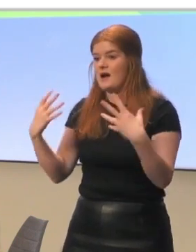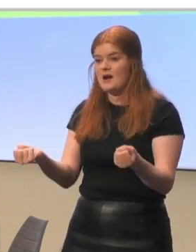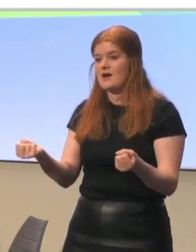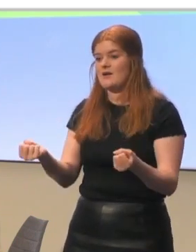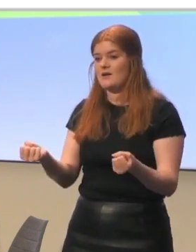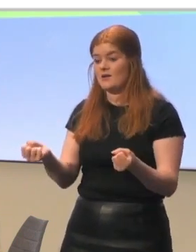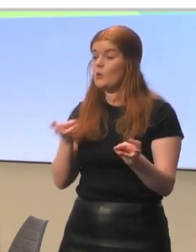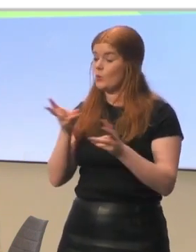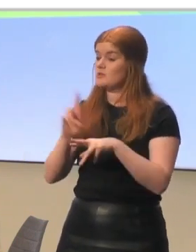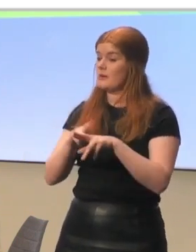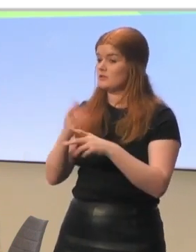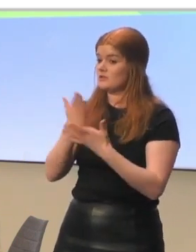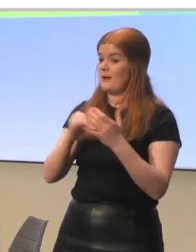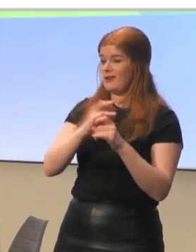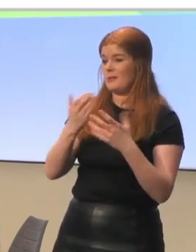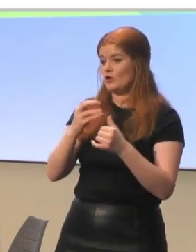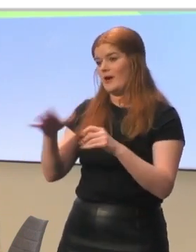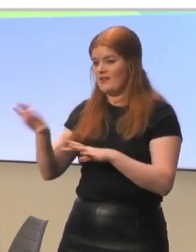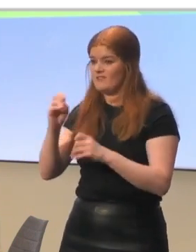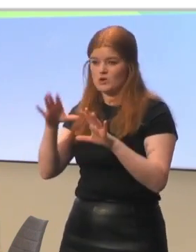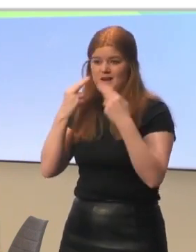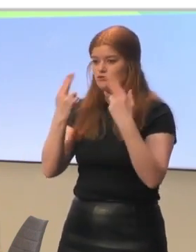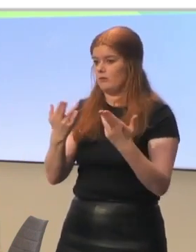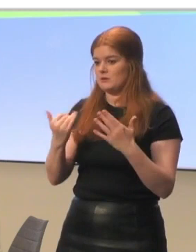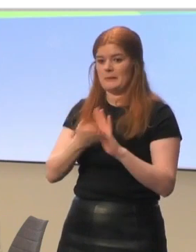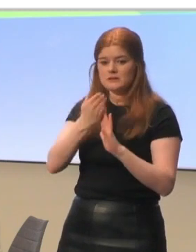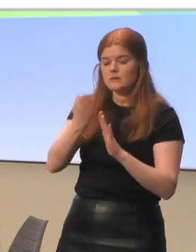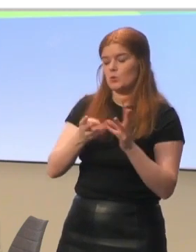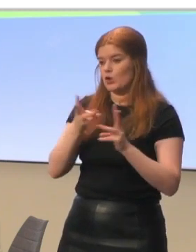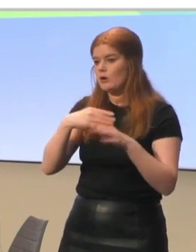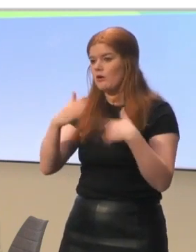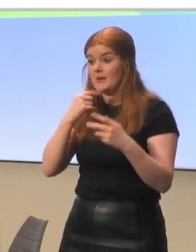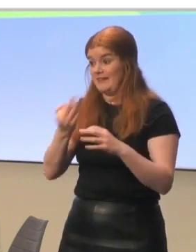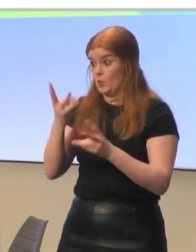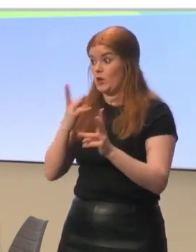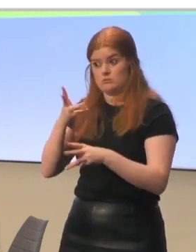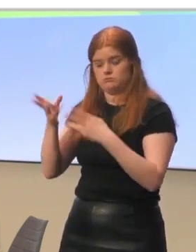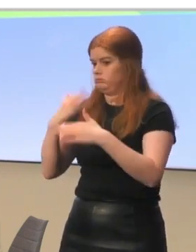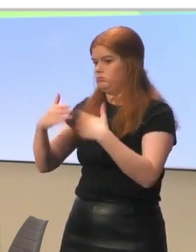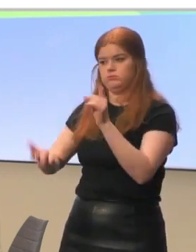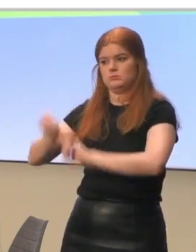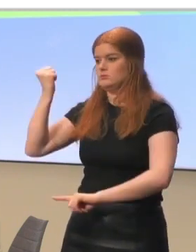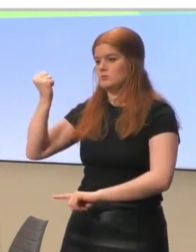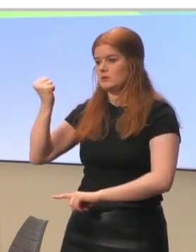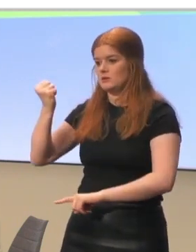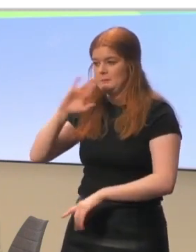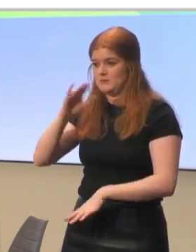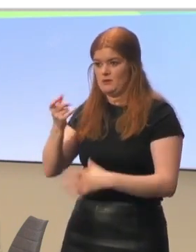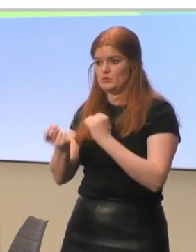it works better in some regions than others. That's human nature. It's building up, it's working. But where it works really well. And it's an